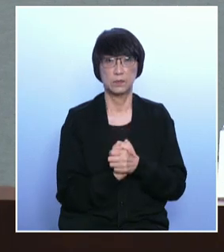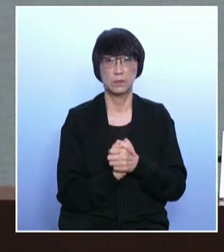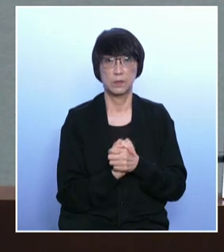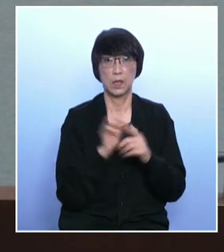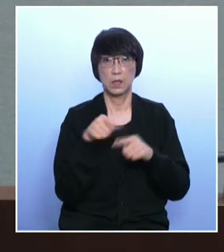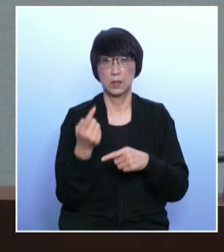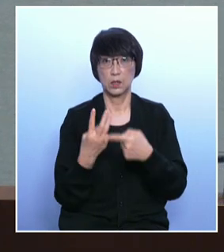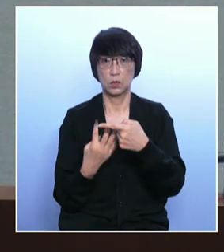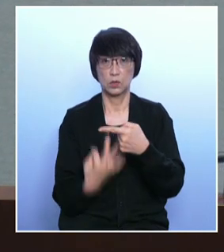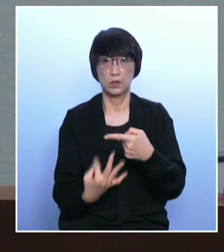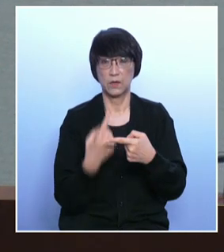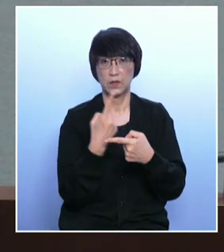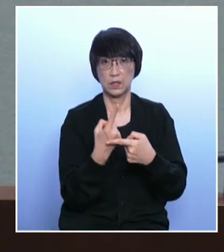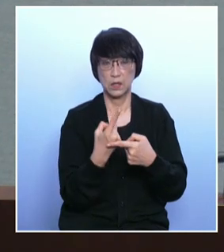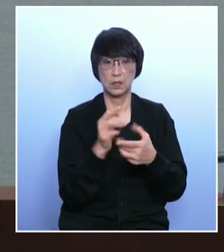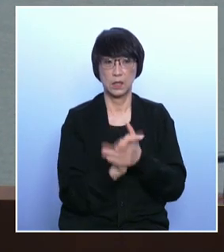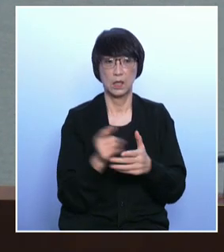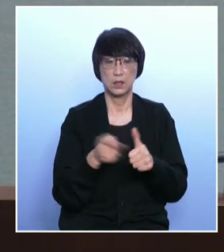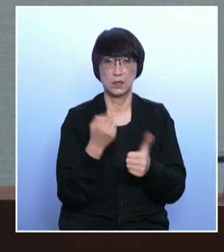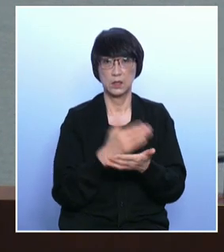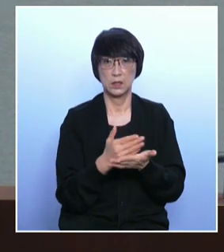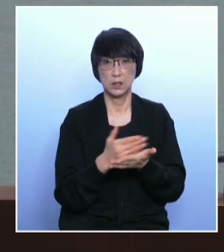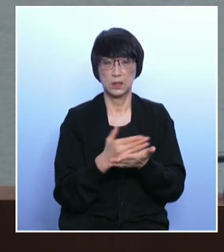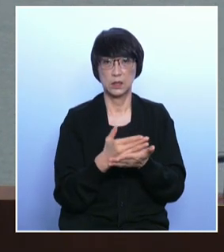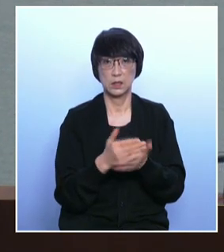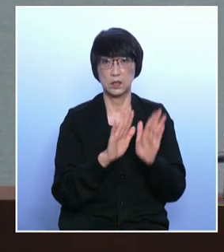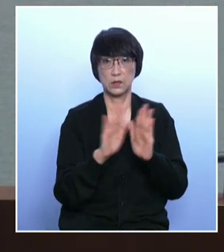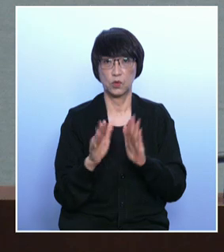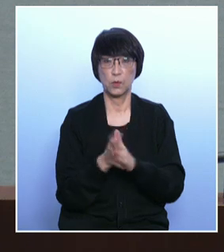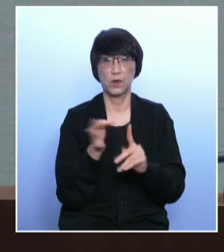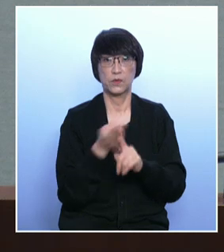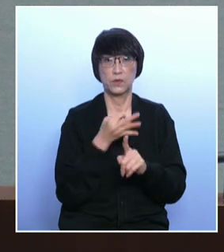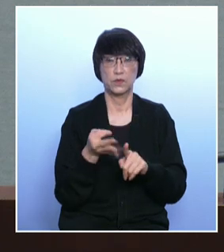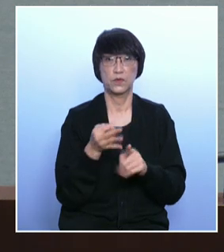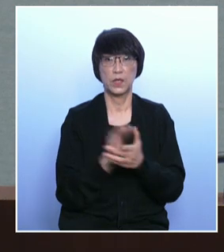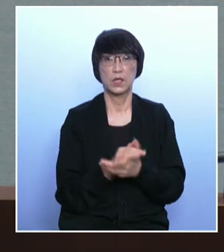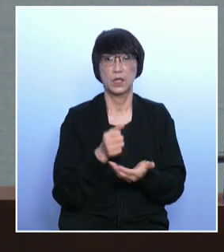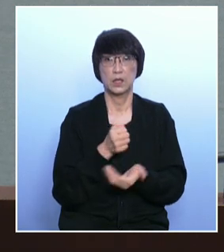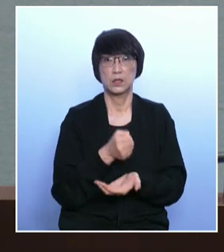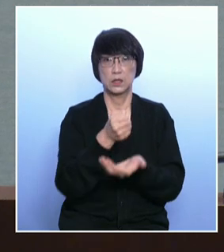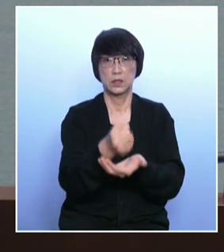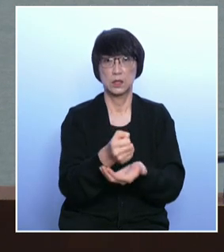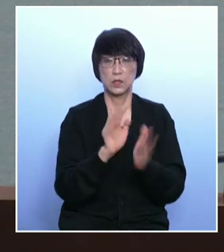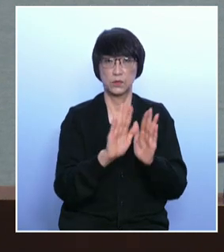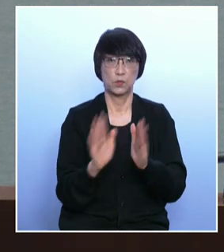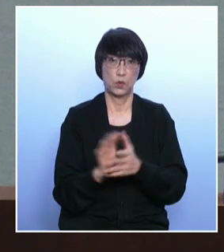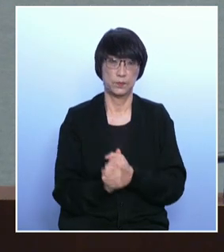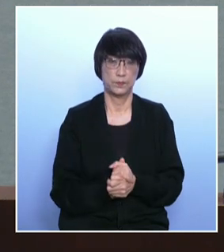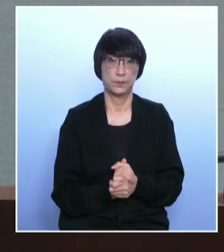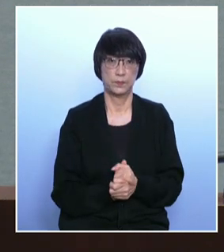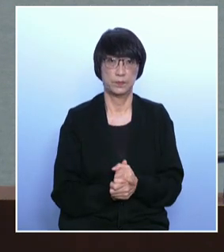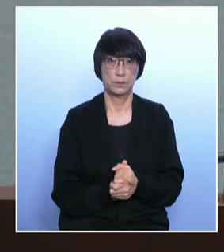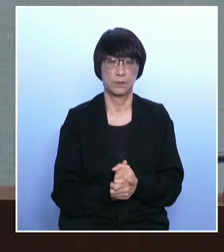2/3 of the total services of the hospital. For the remaining 1/3, they are market-oriented. They are